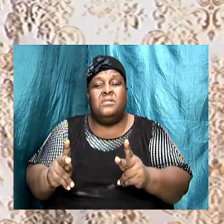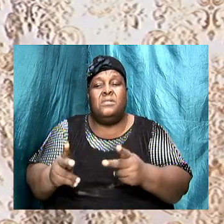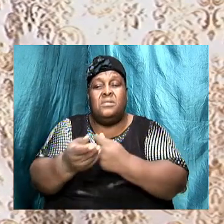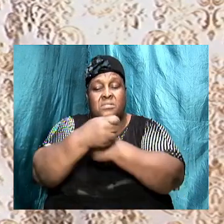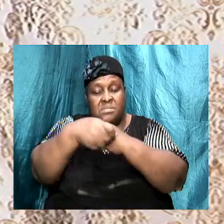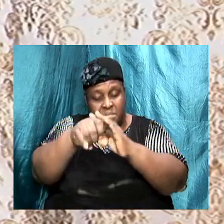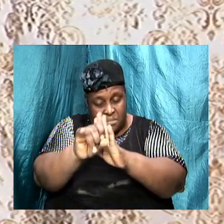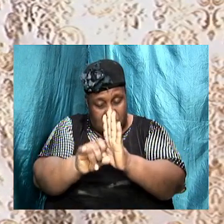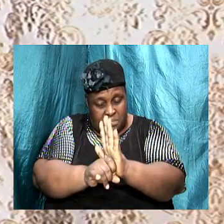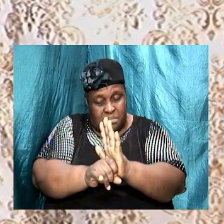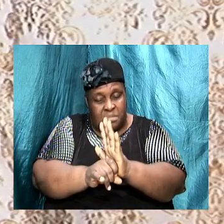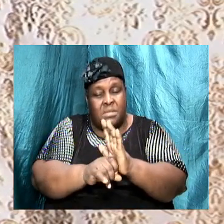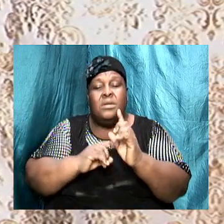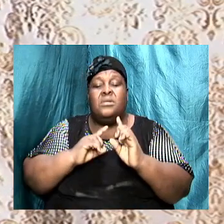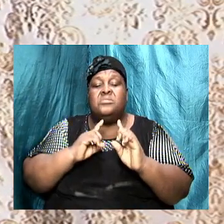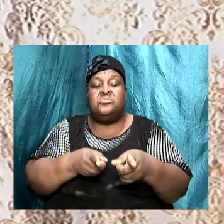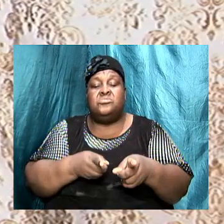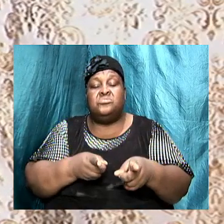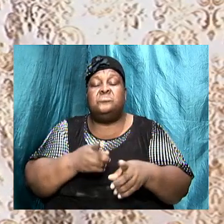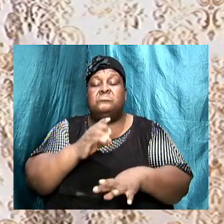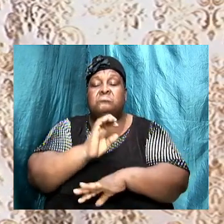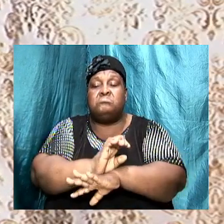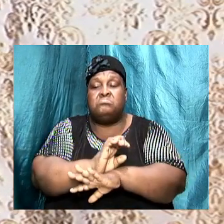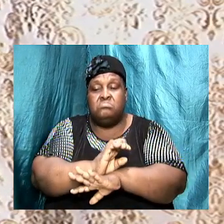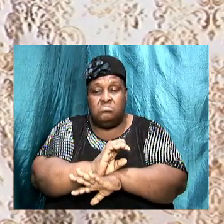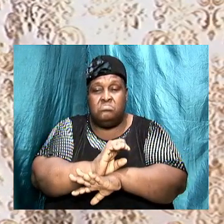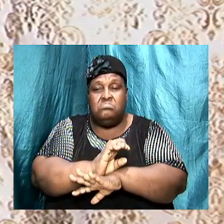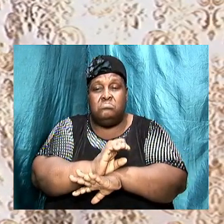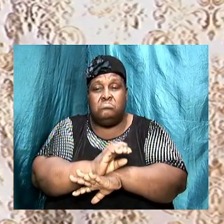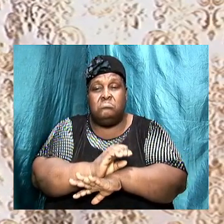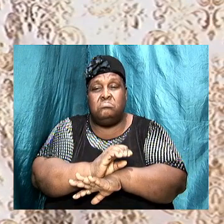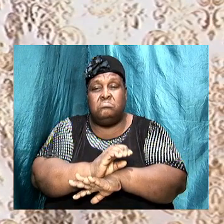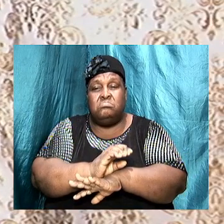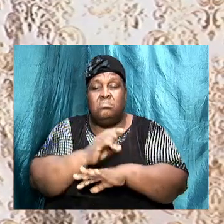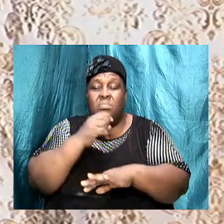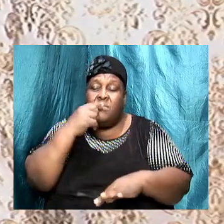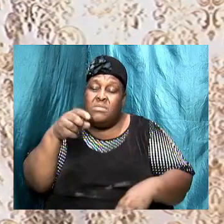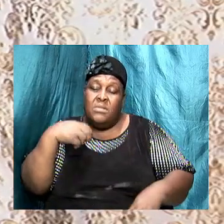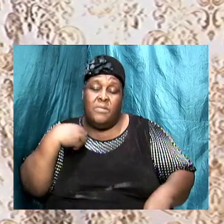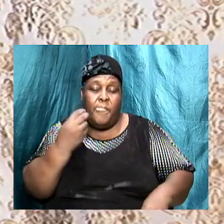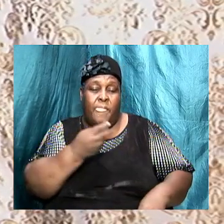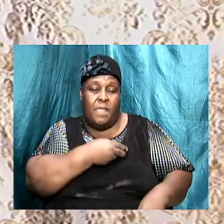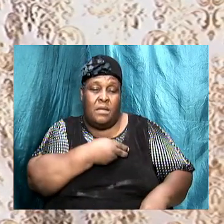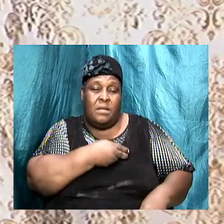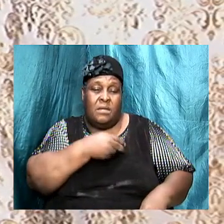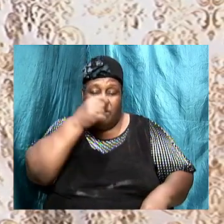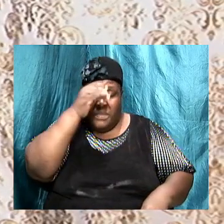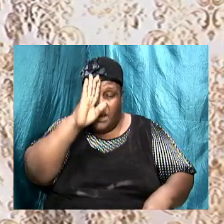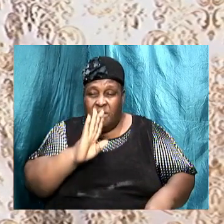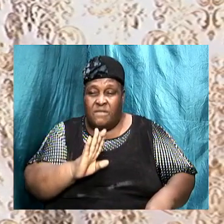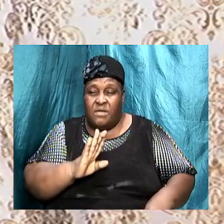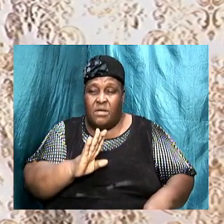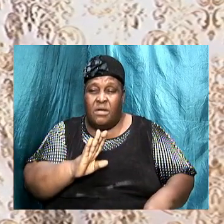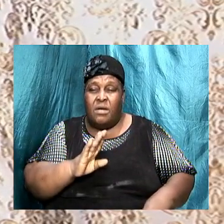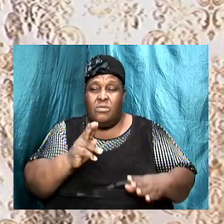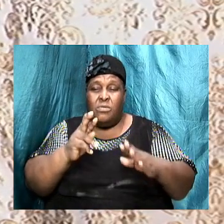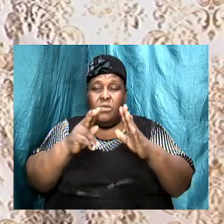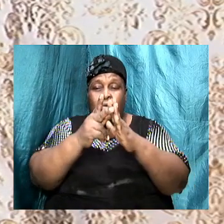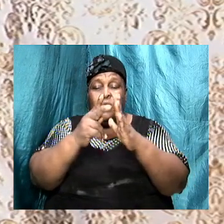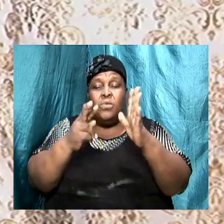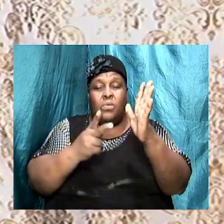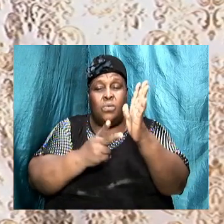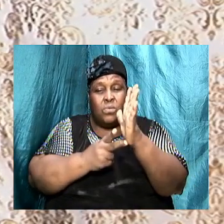It instructs the church. And it tells us of God's standard of